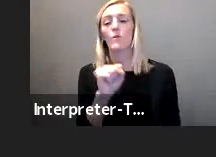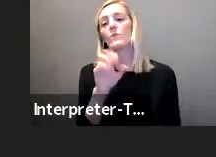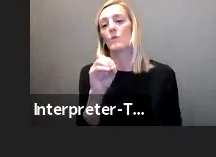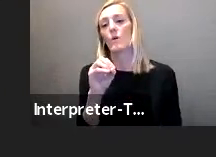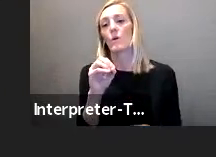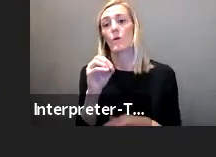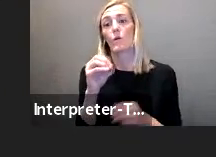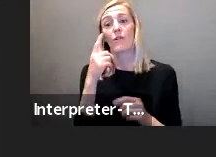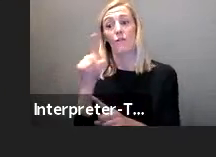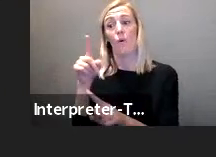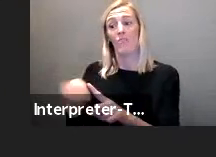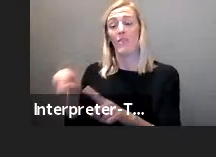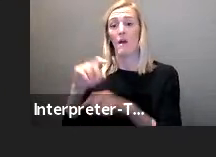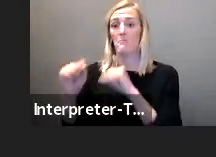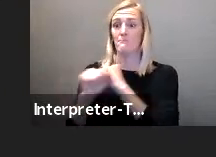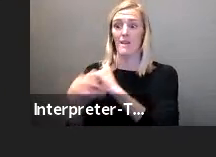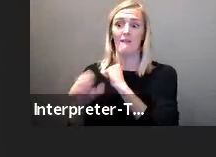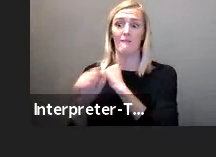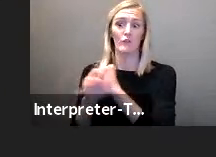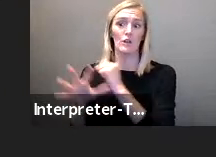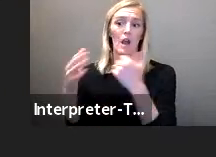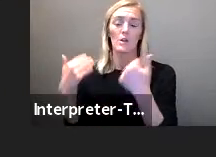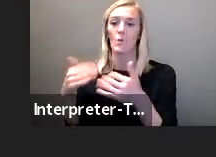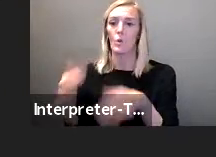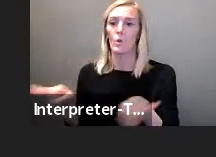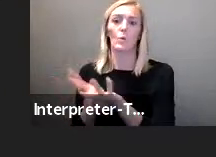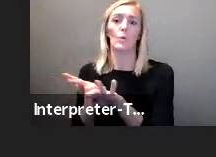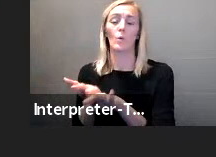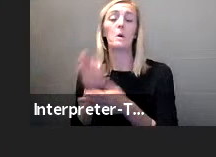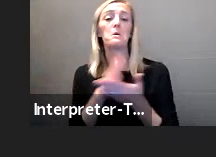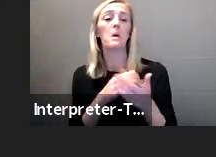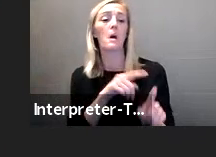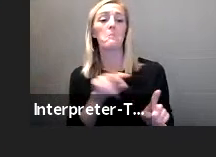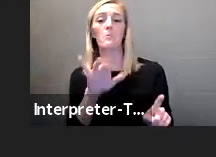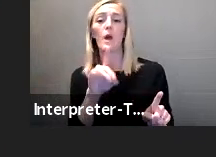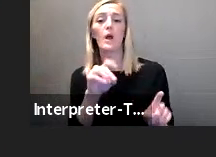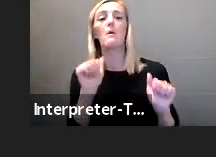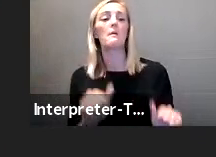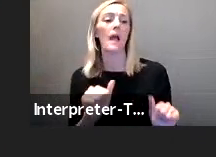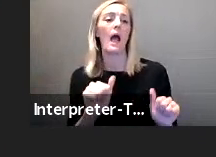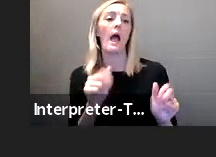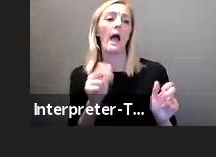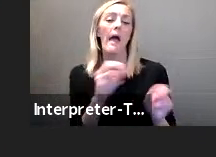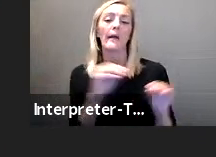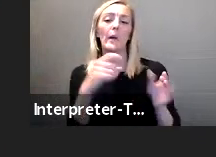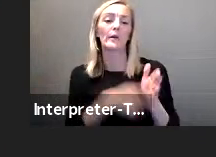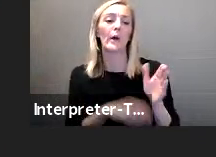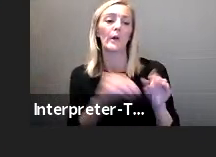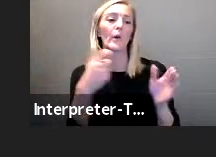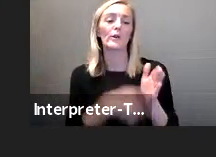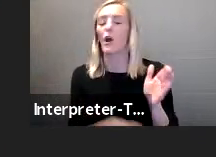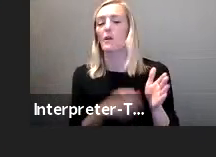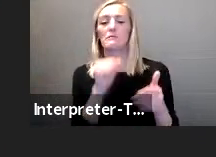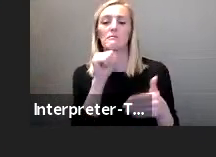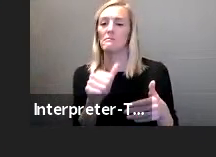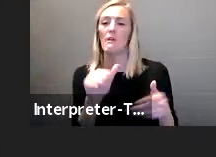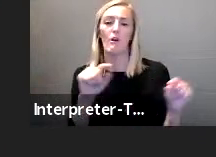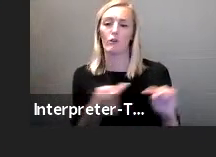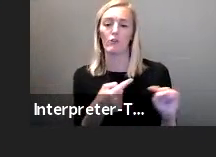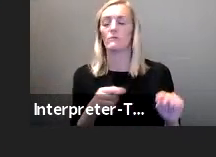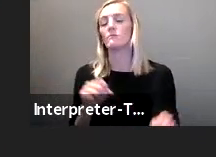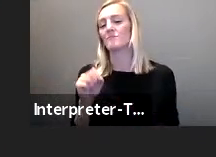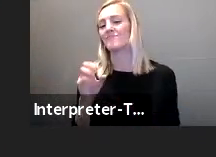is huge, whereas others can do some things for free and it doesn't really hit their bottom line. So that's another piece that we've got